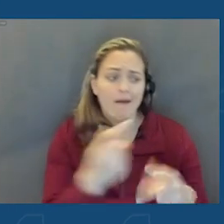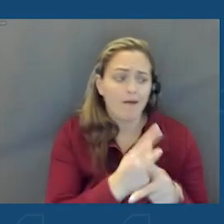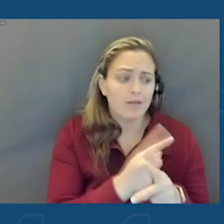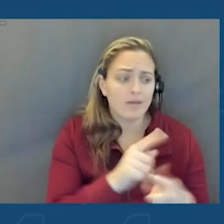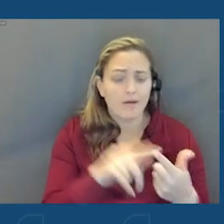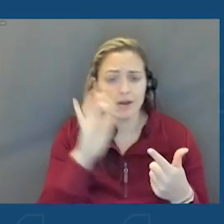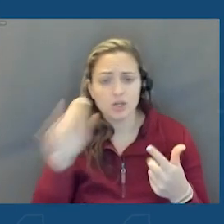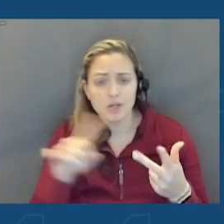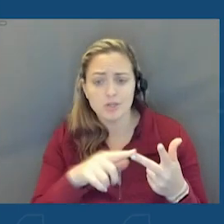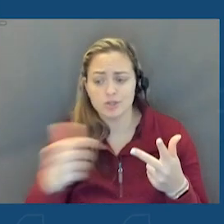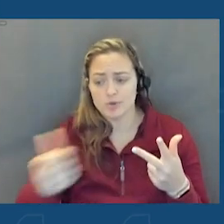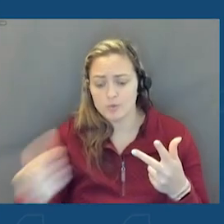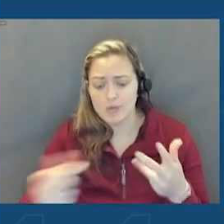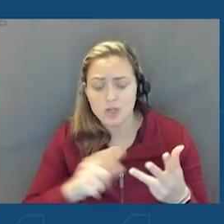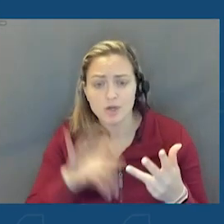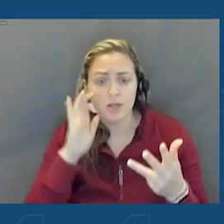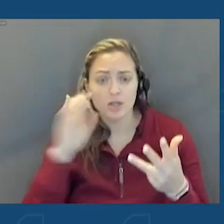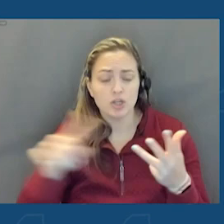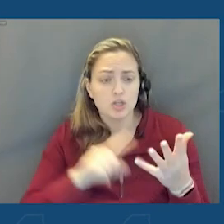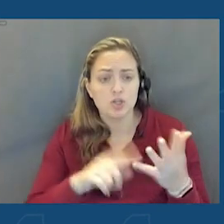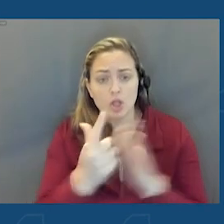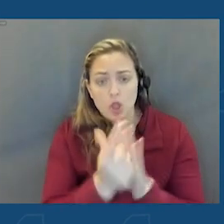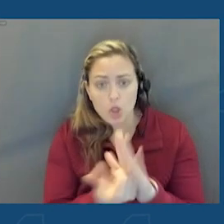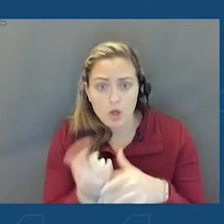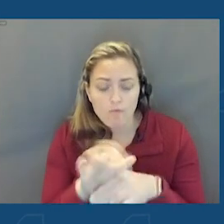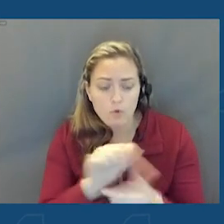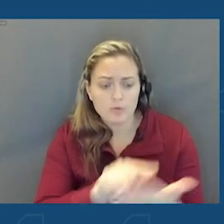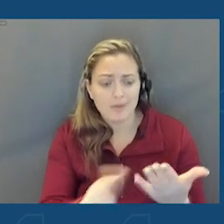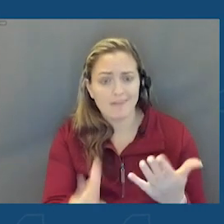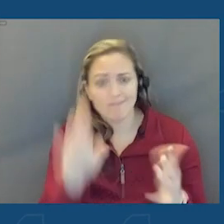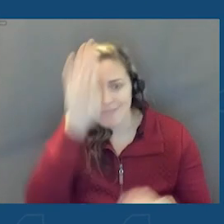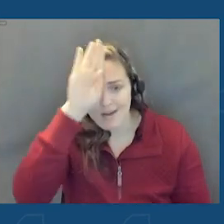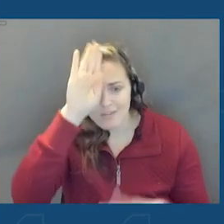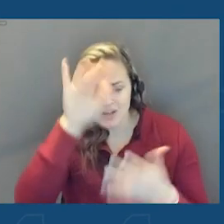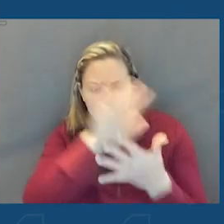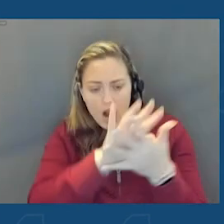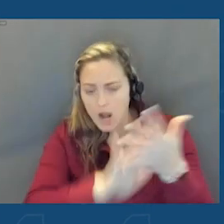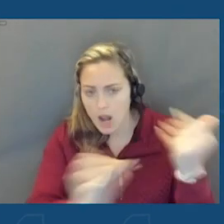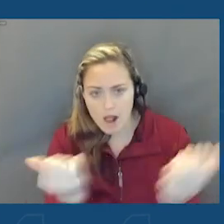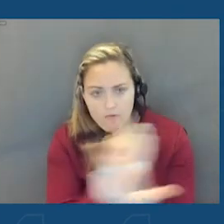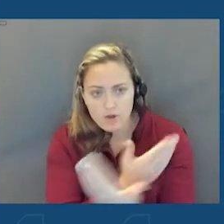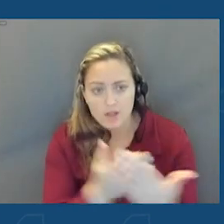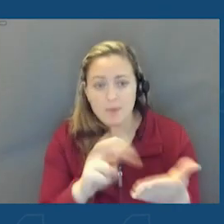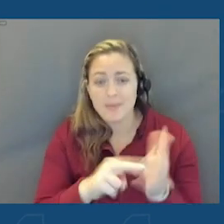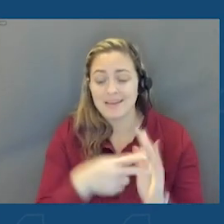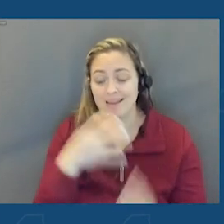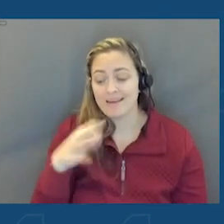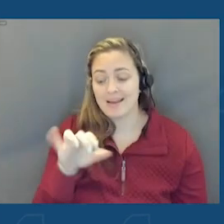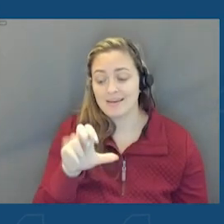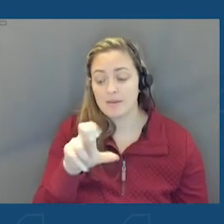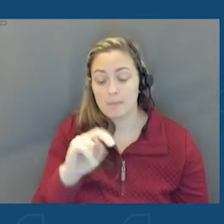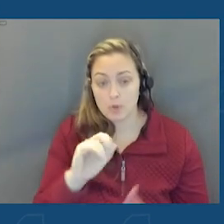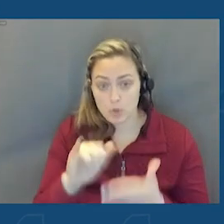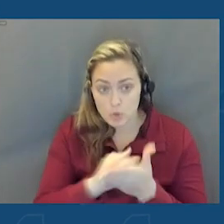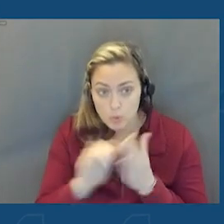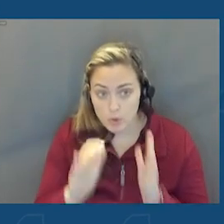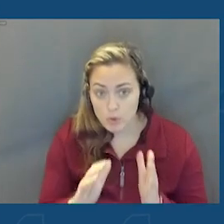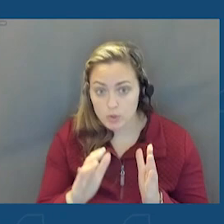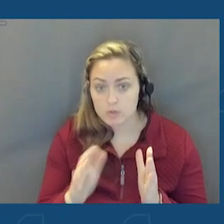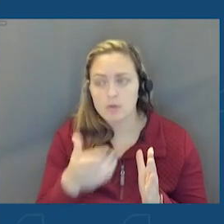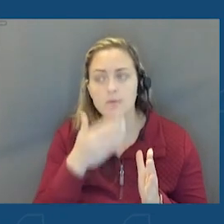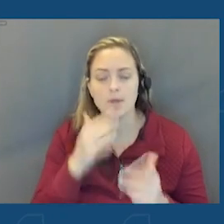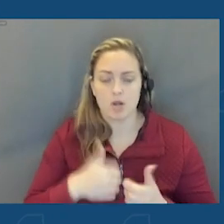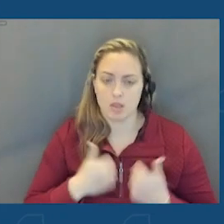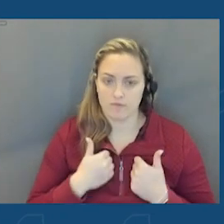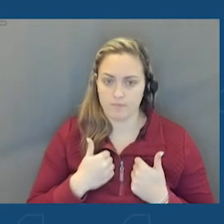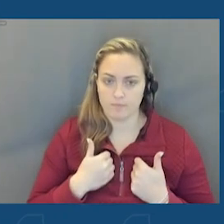transportation, sanitation, law enforcement, firefighters, everything, which means that 19 million New Yorkers have a better life